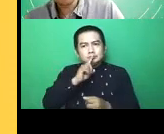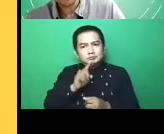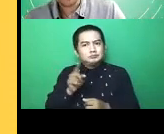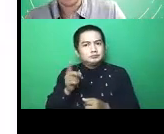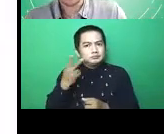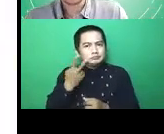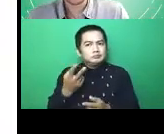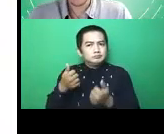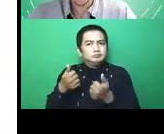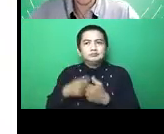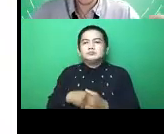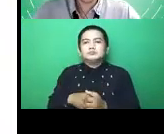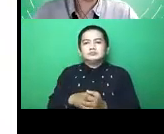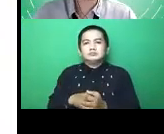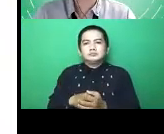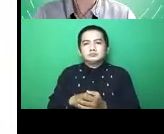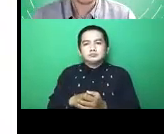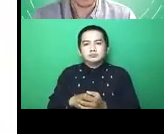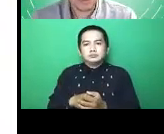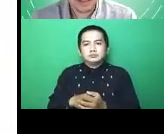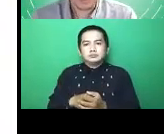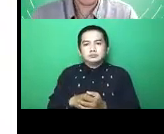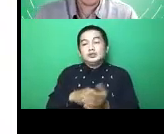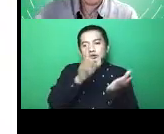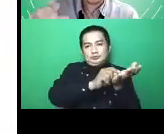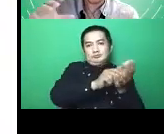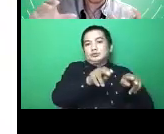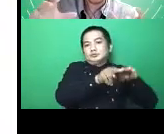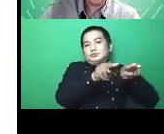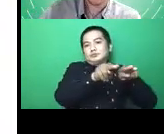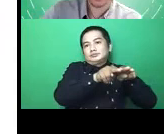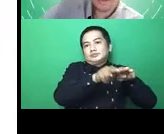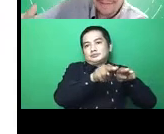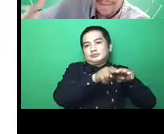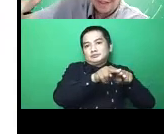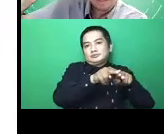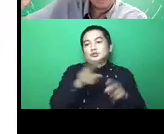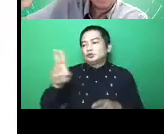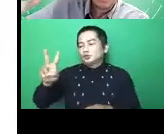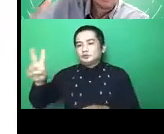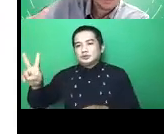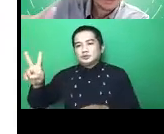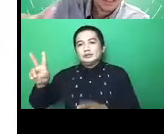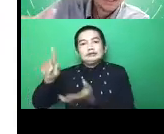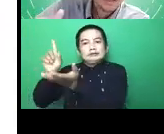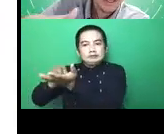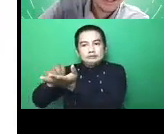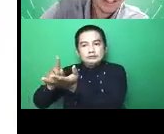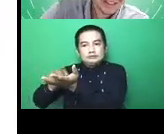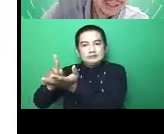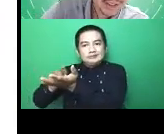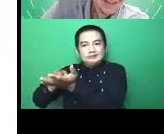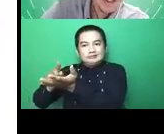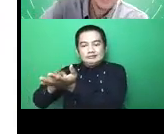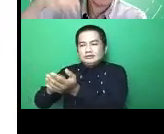printers, the difference between normal printers, okay, is that in UV printing, they print a special kind of